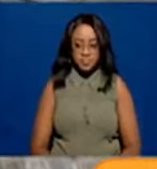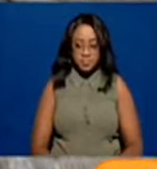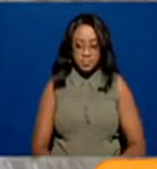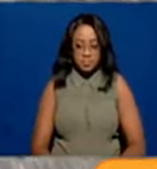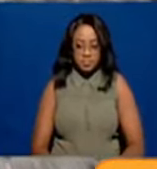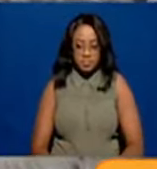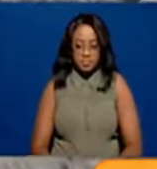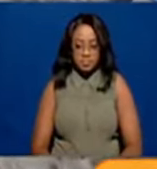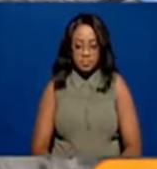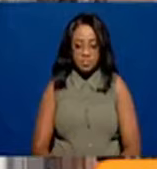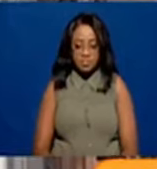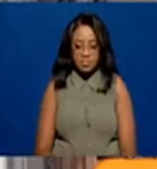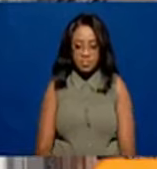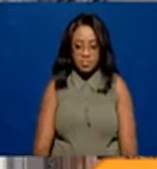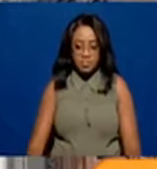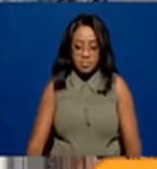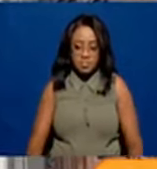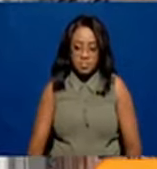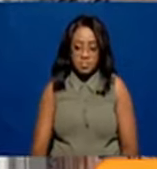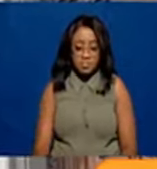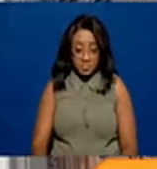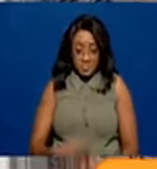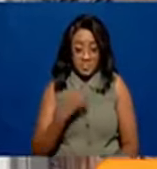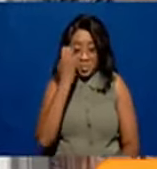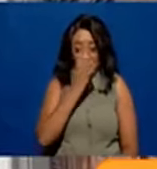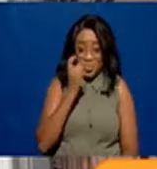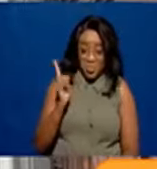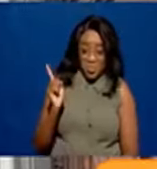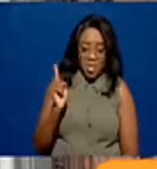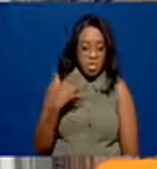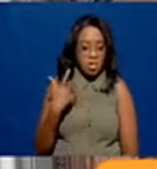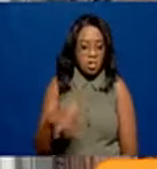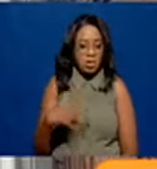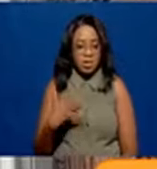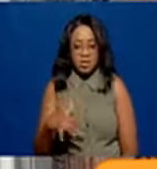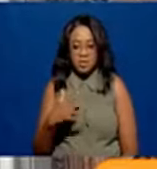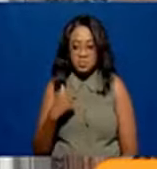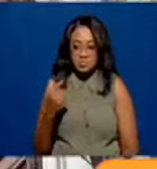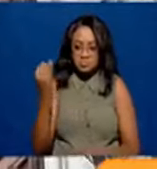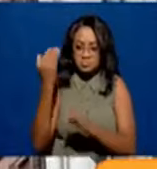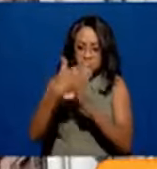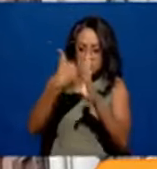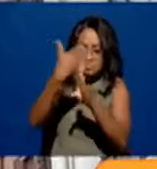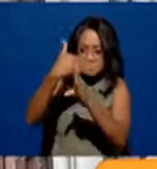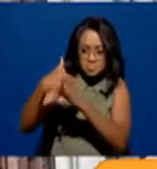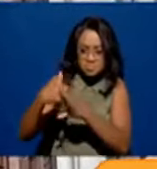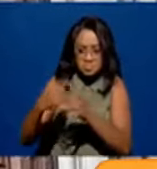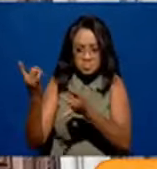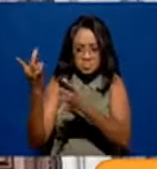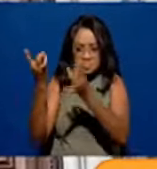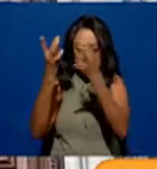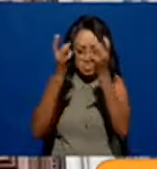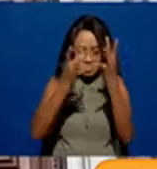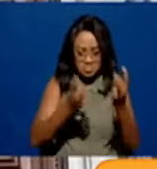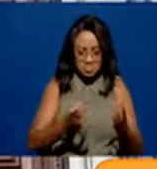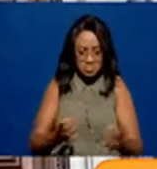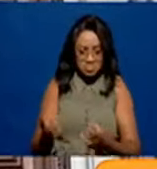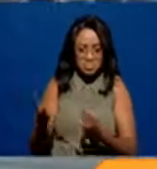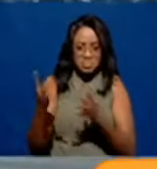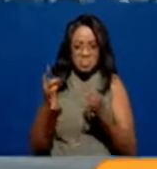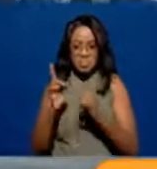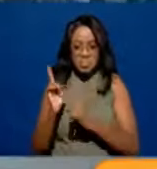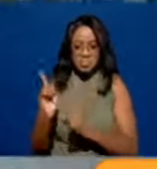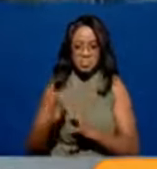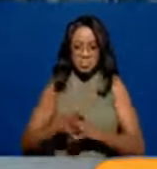Europe's rich religious heritage is epitomized by the majestic architectural marvels that grace its major cities.